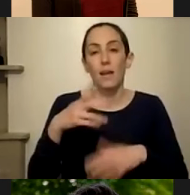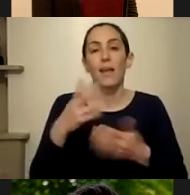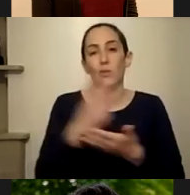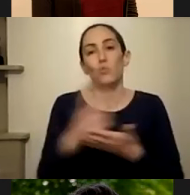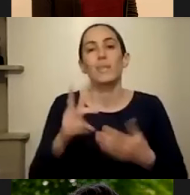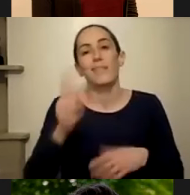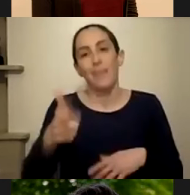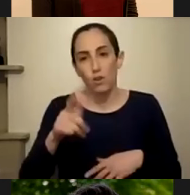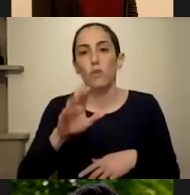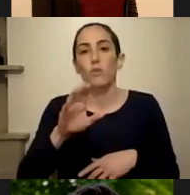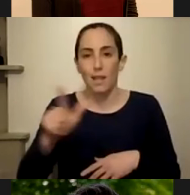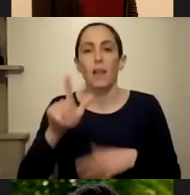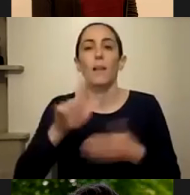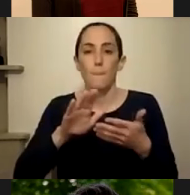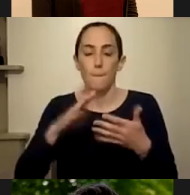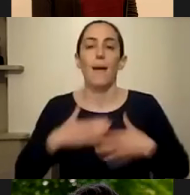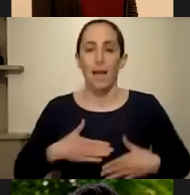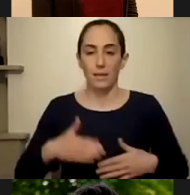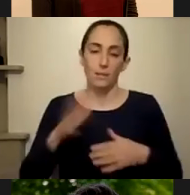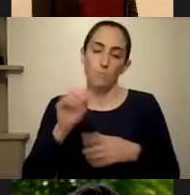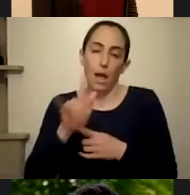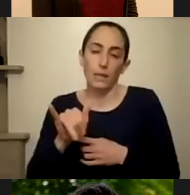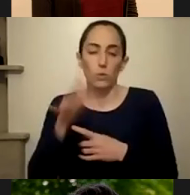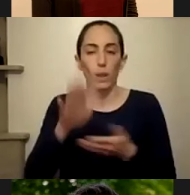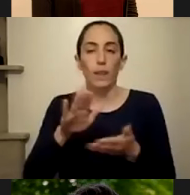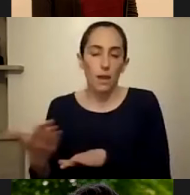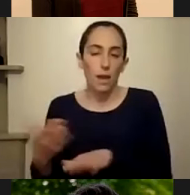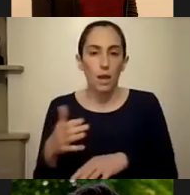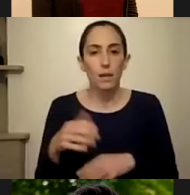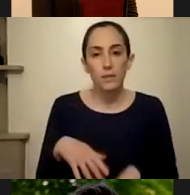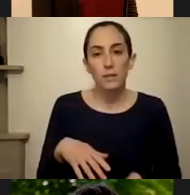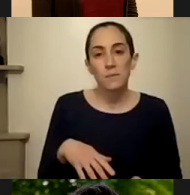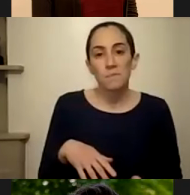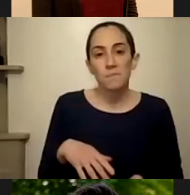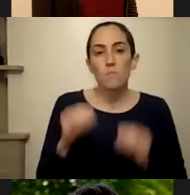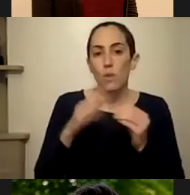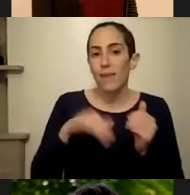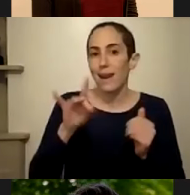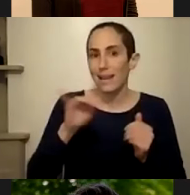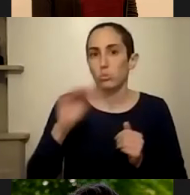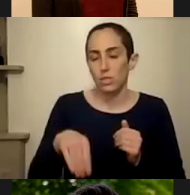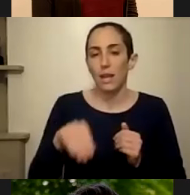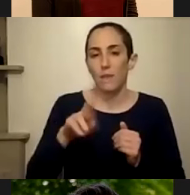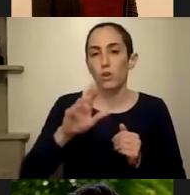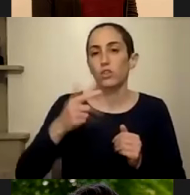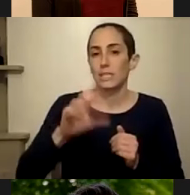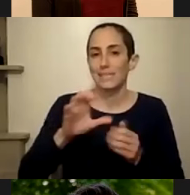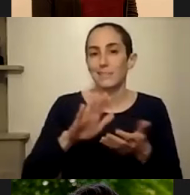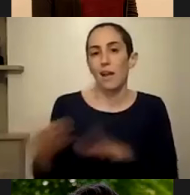the optic nerve crush. More than 80% of RGCs die. And this is a very fast and convenient model to